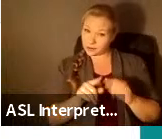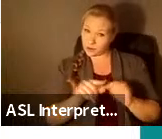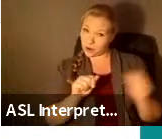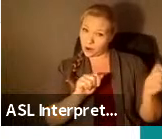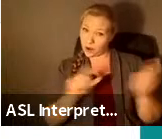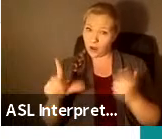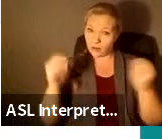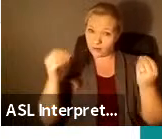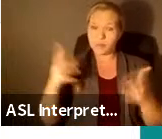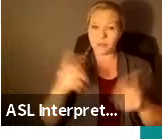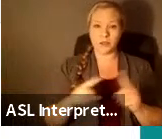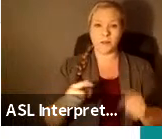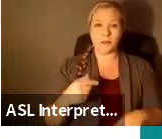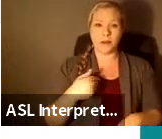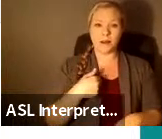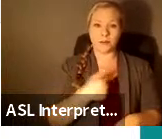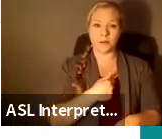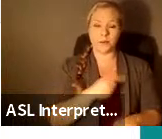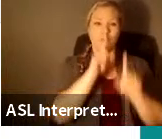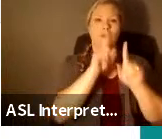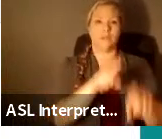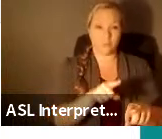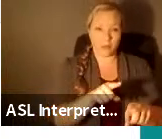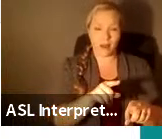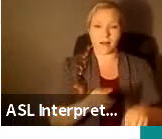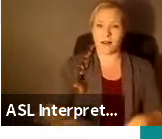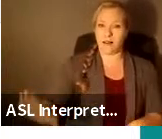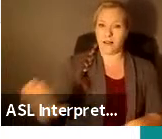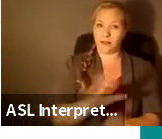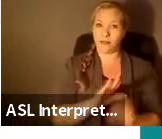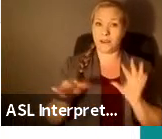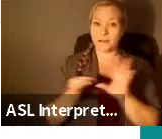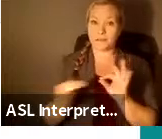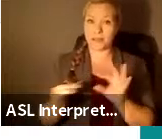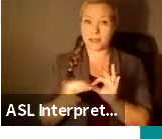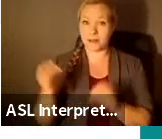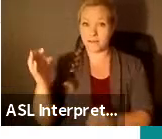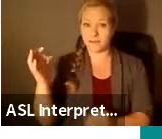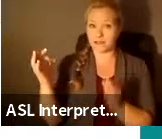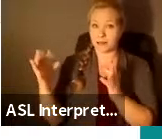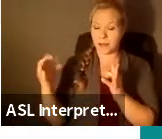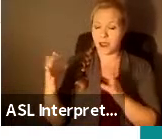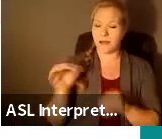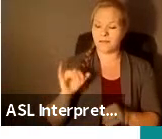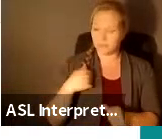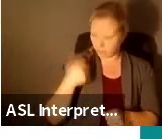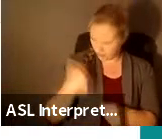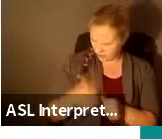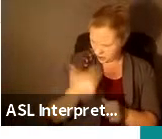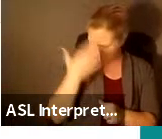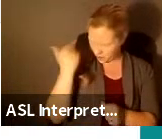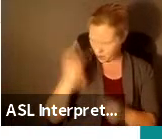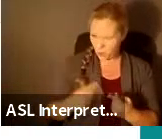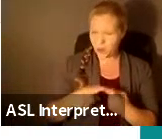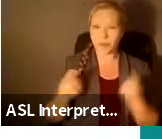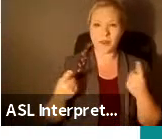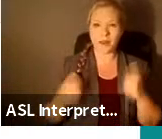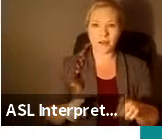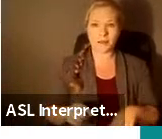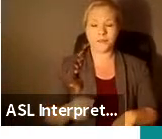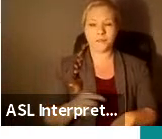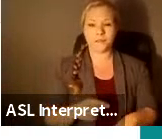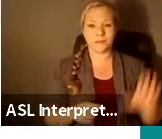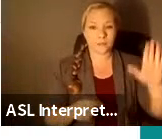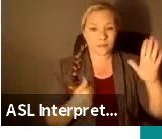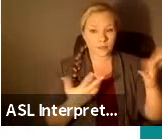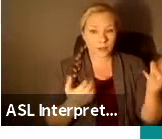we responded to the PBAC at that time. Just trying to remember the time frame of that. Can I follow up too, just with